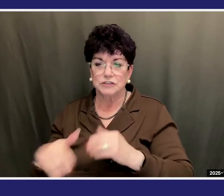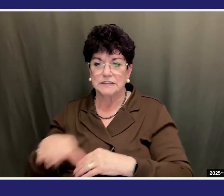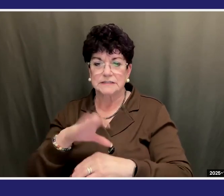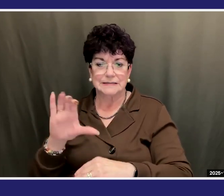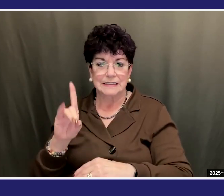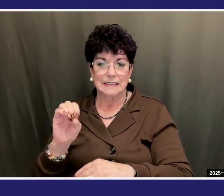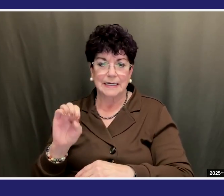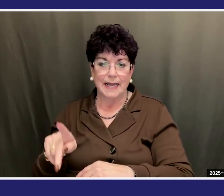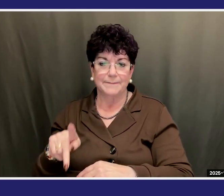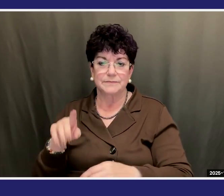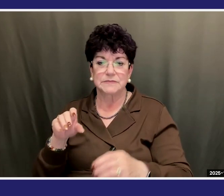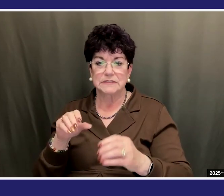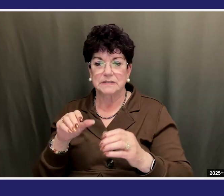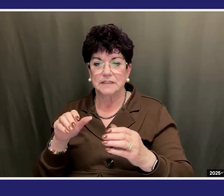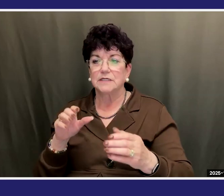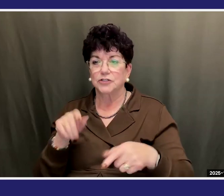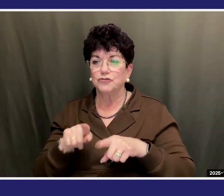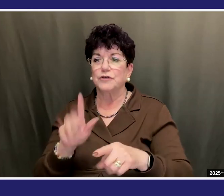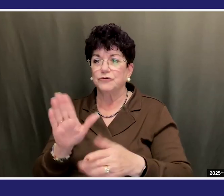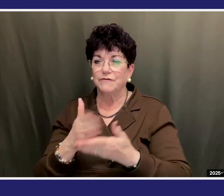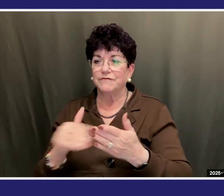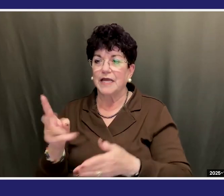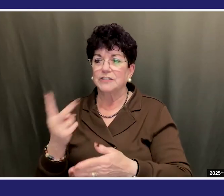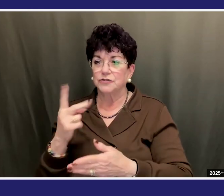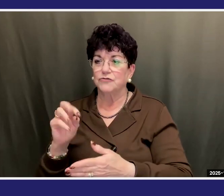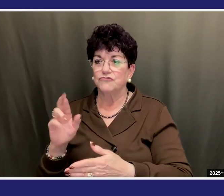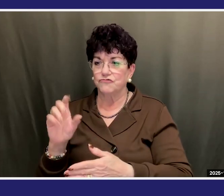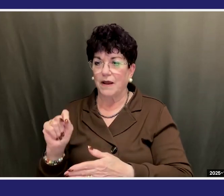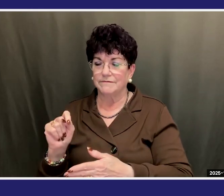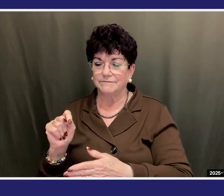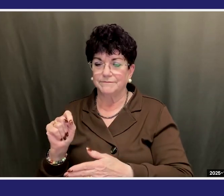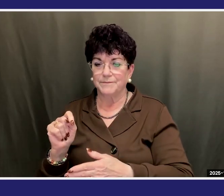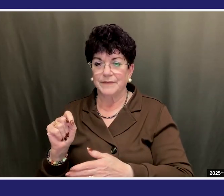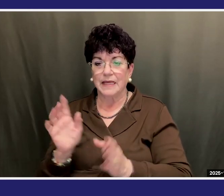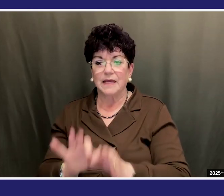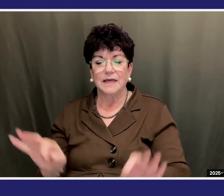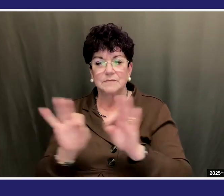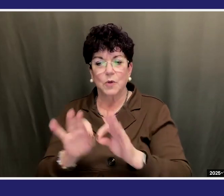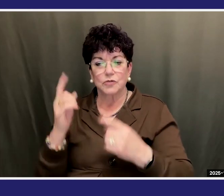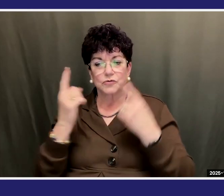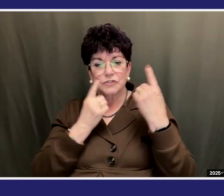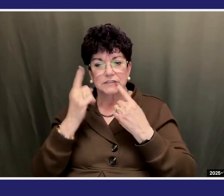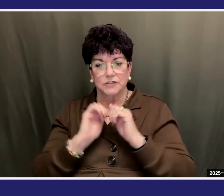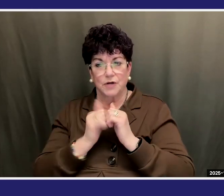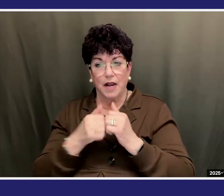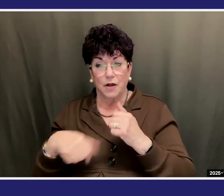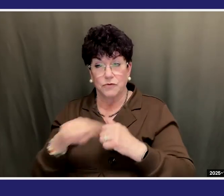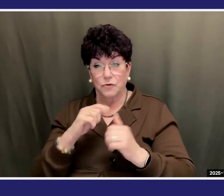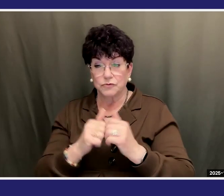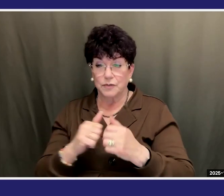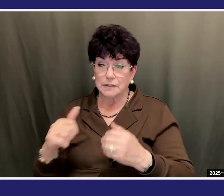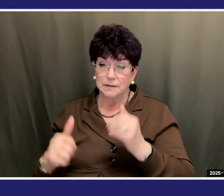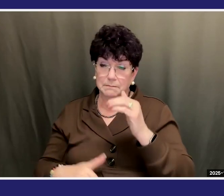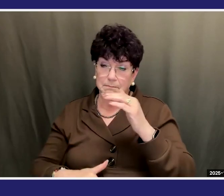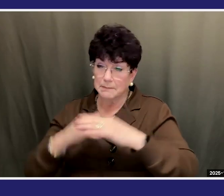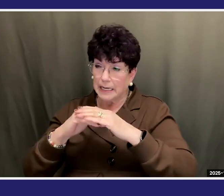CDEPs, within the draft Phase 2 guidelines. I think it will be important to think through how those with highest need